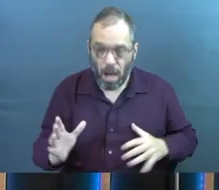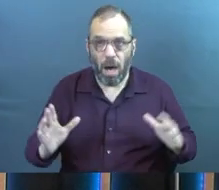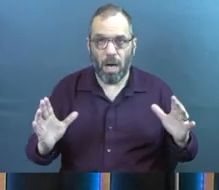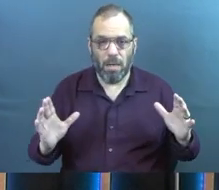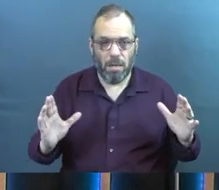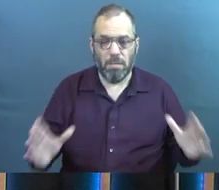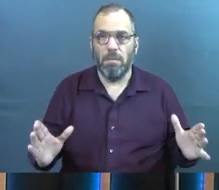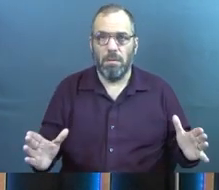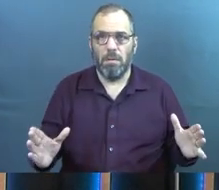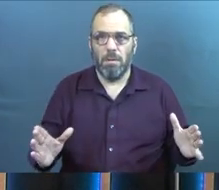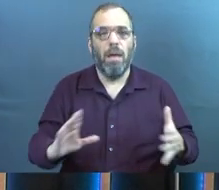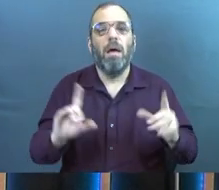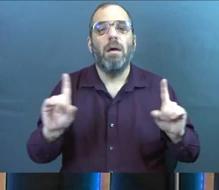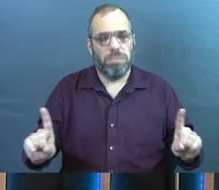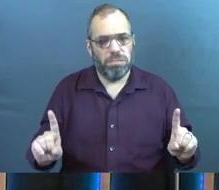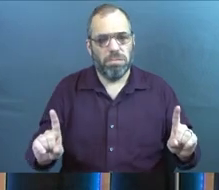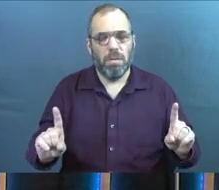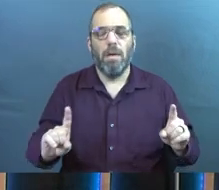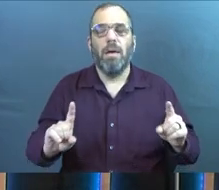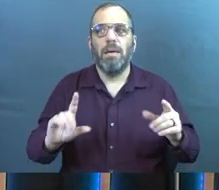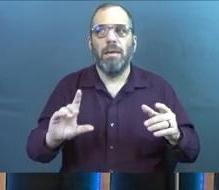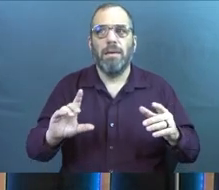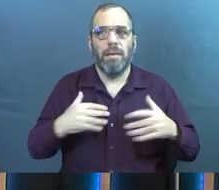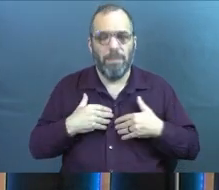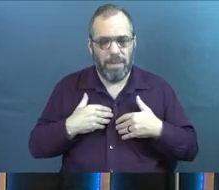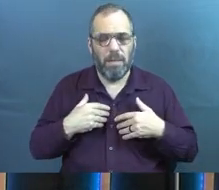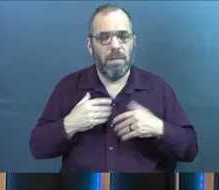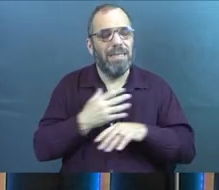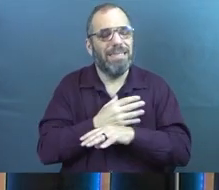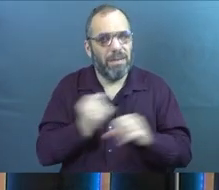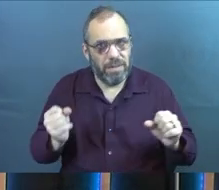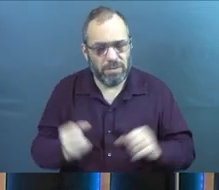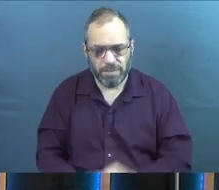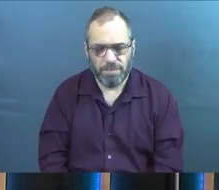God and human, could be the source of eternal salvation.